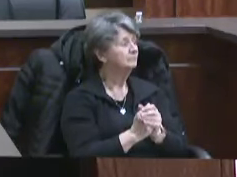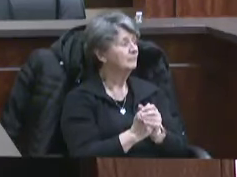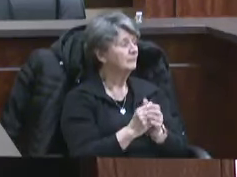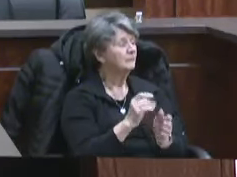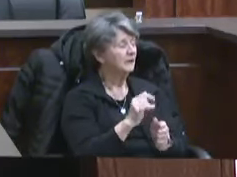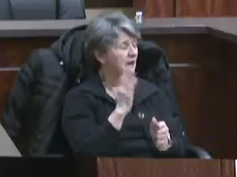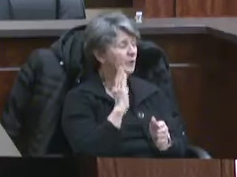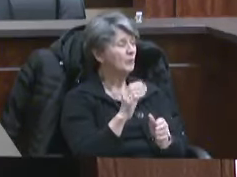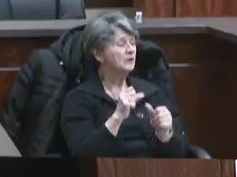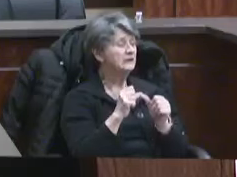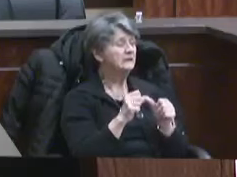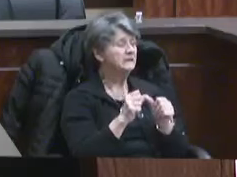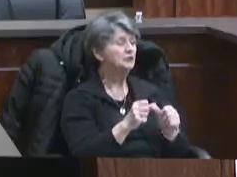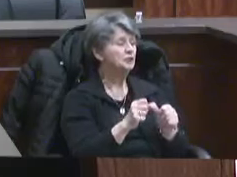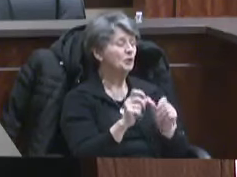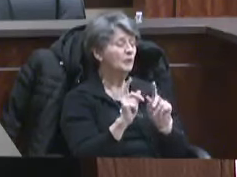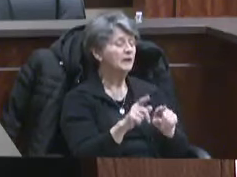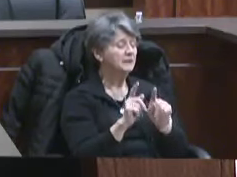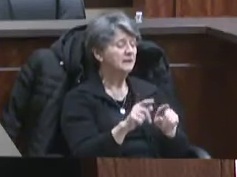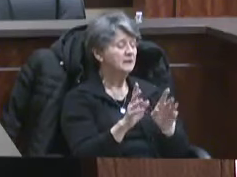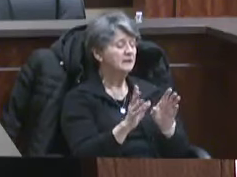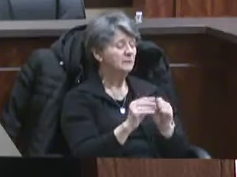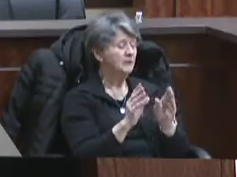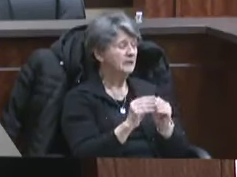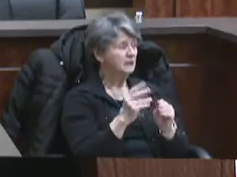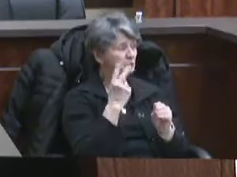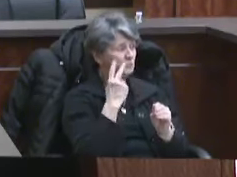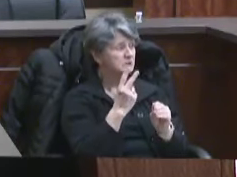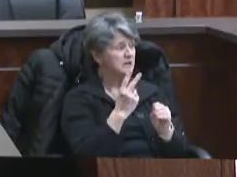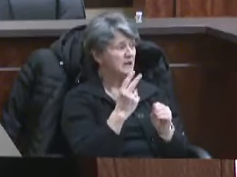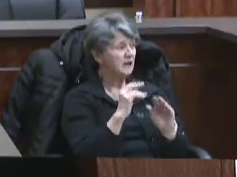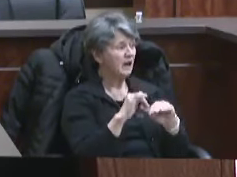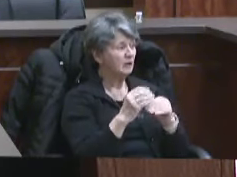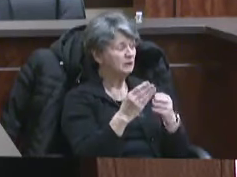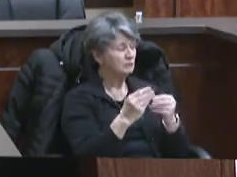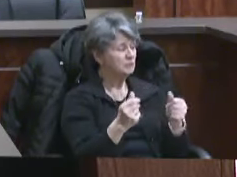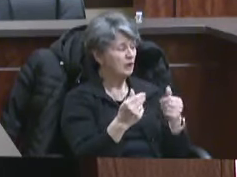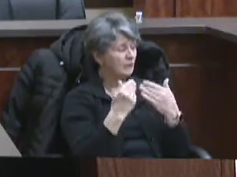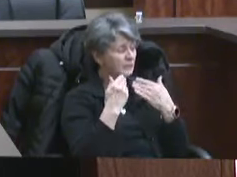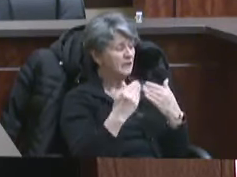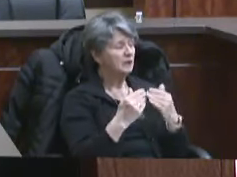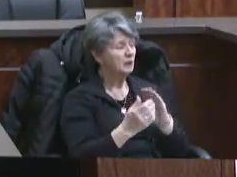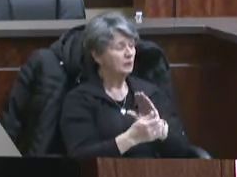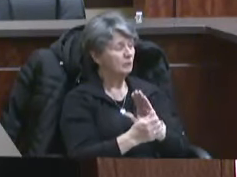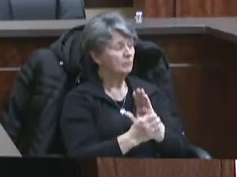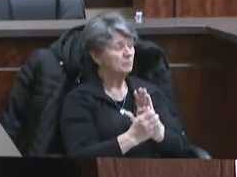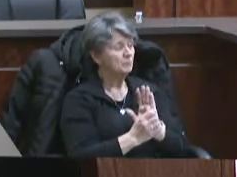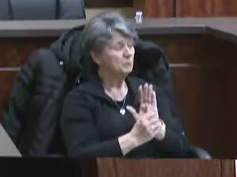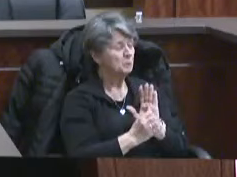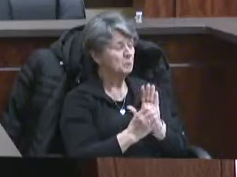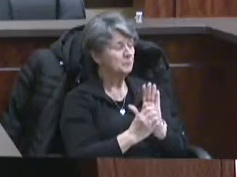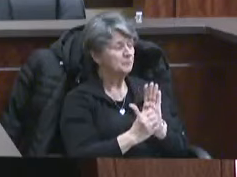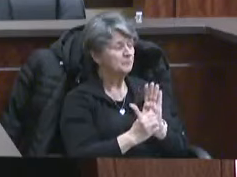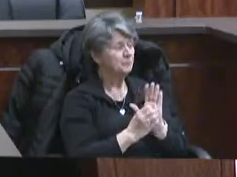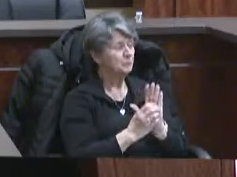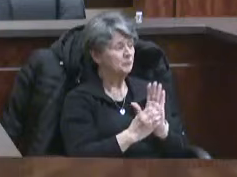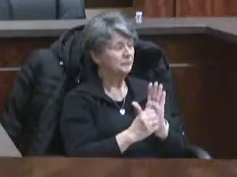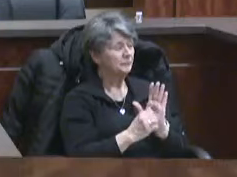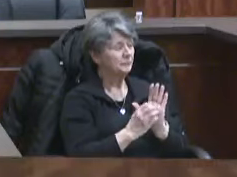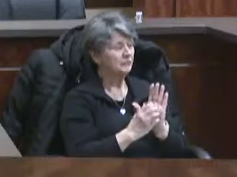these meetings to see how that comes along. Thank you. Thank you, sir.